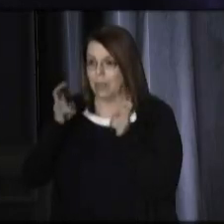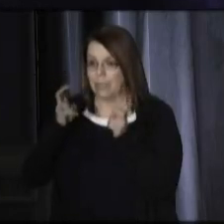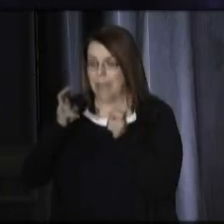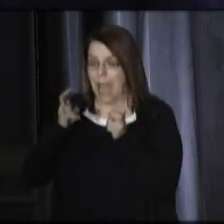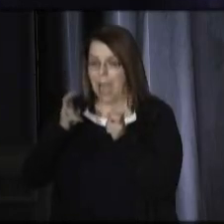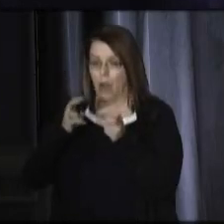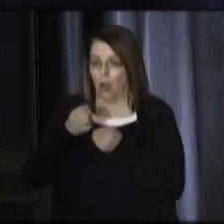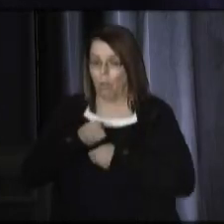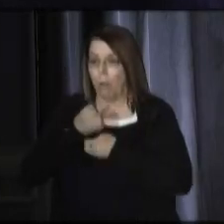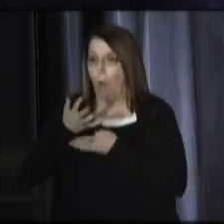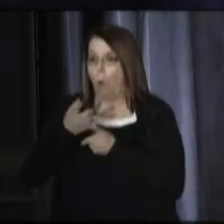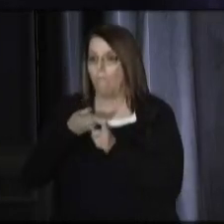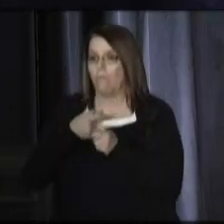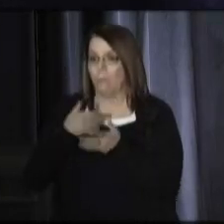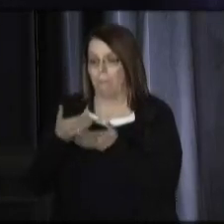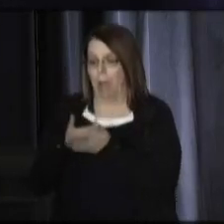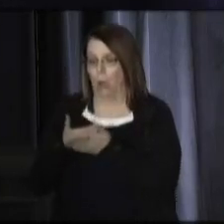I'm